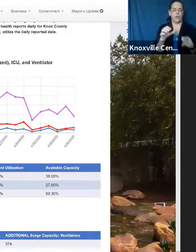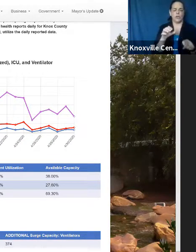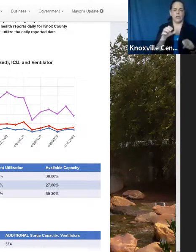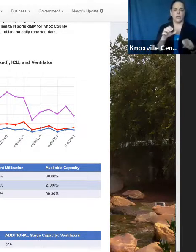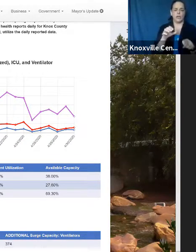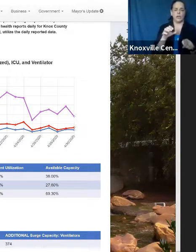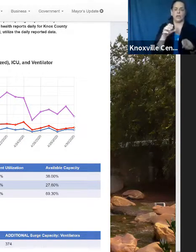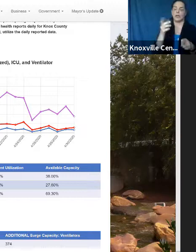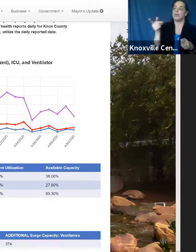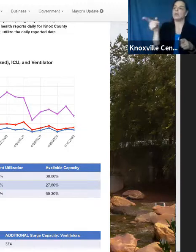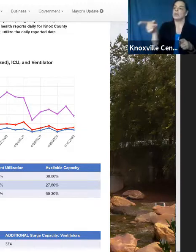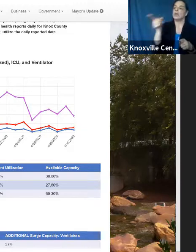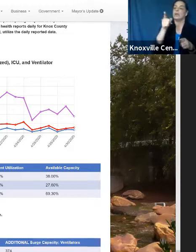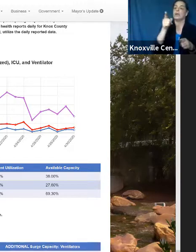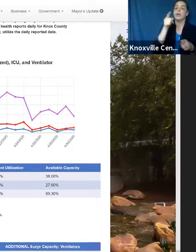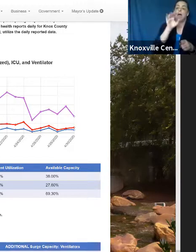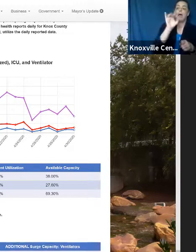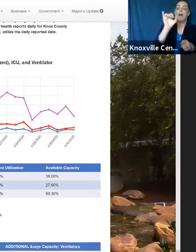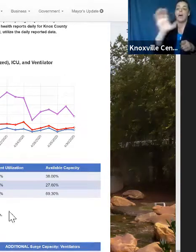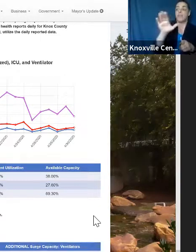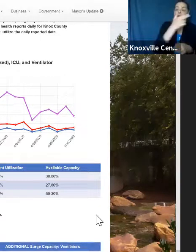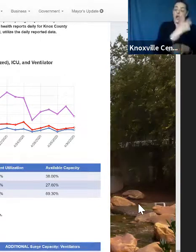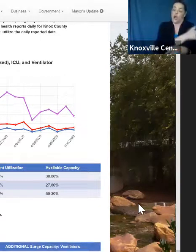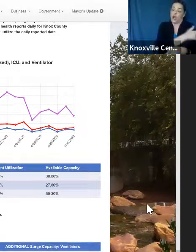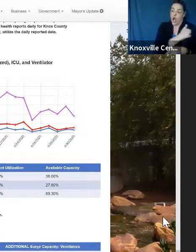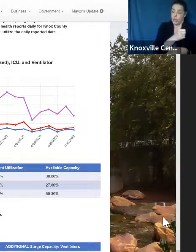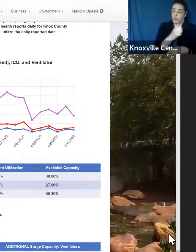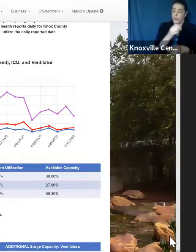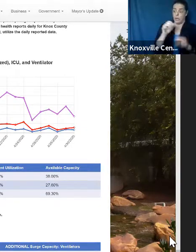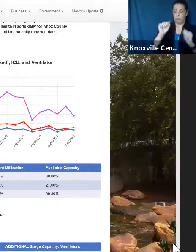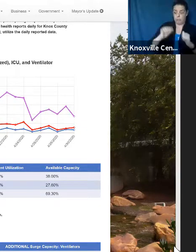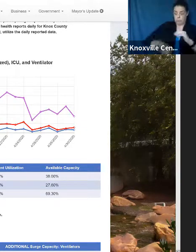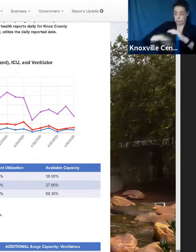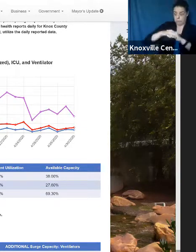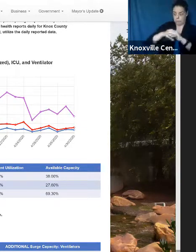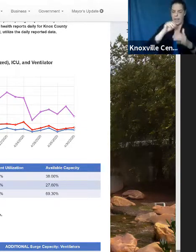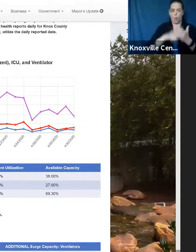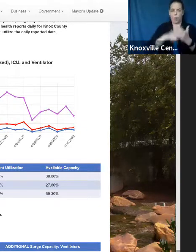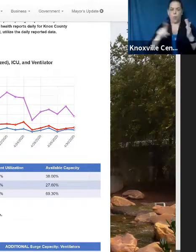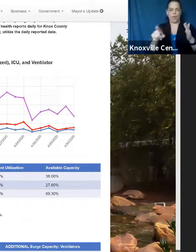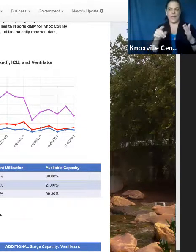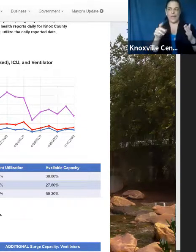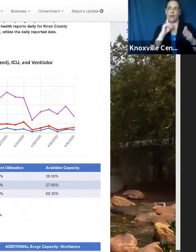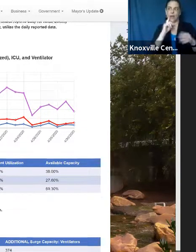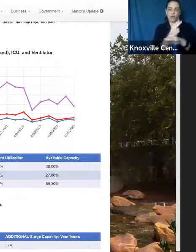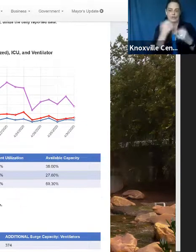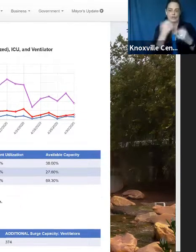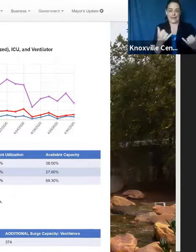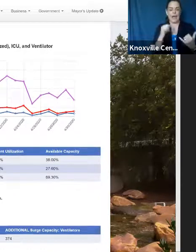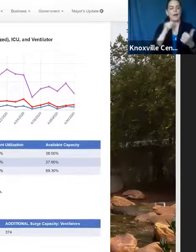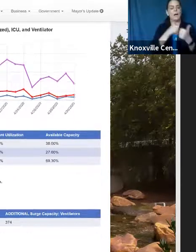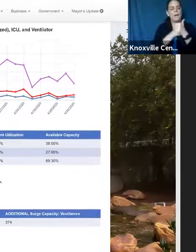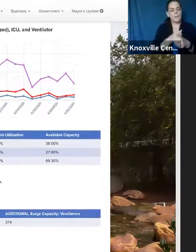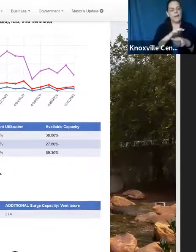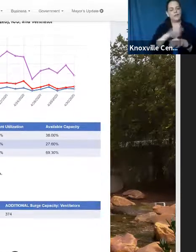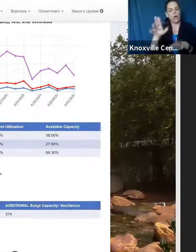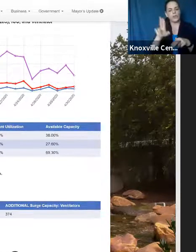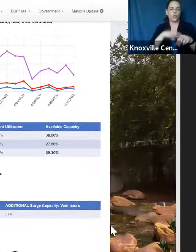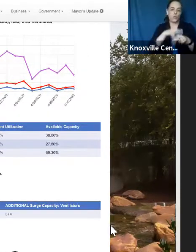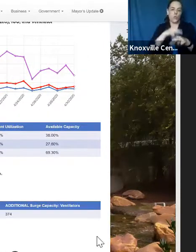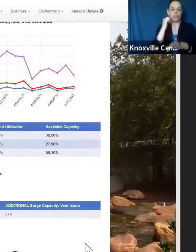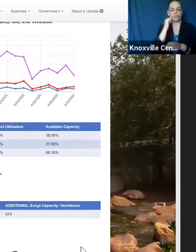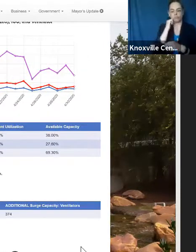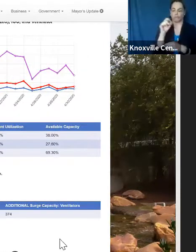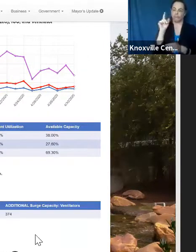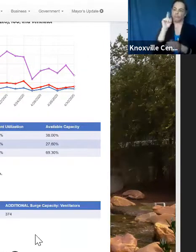hospital's capacity is and what their current utilization and available capacity are. This is all based on their normal daily census,